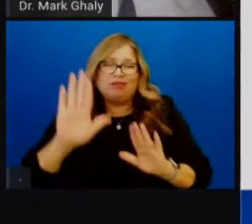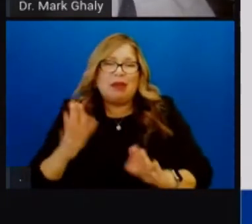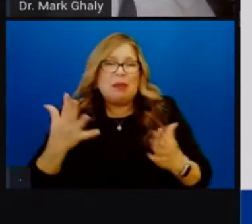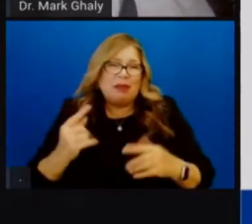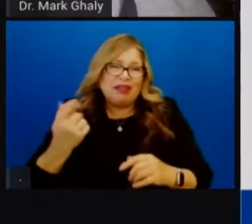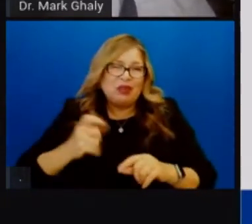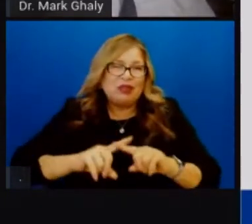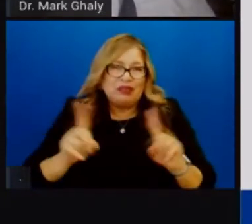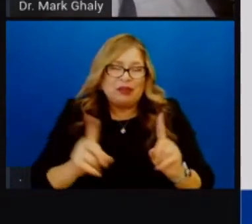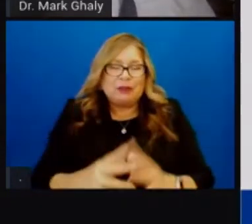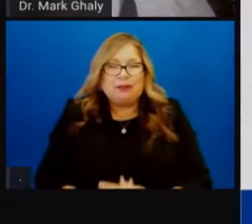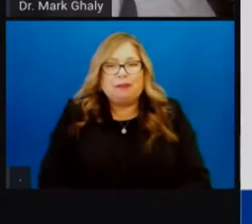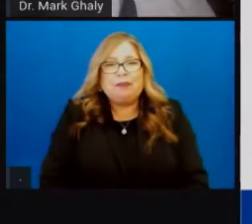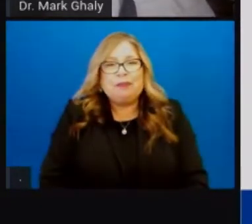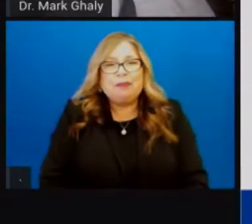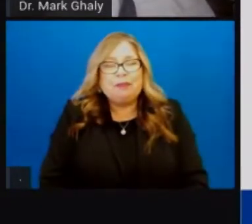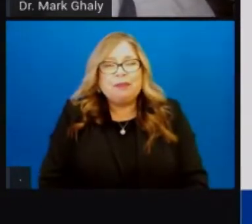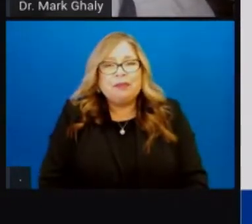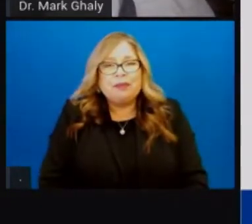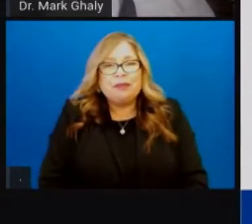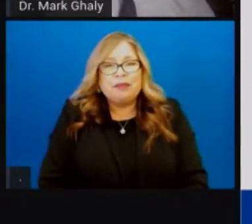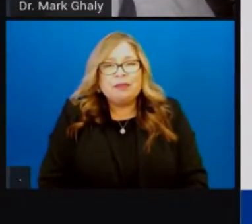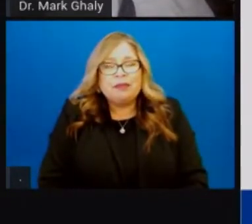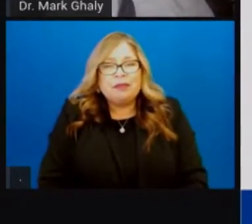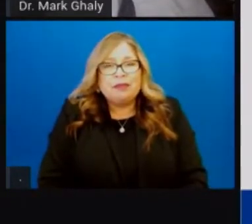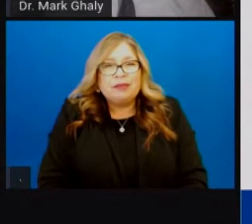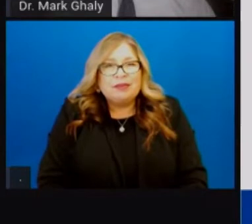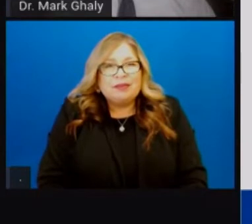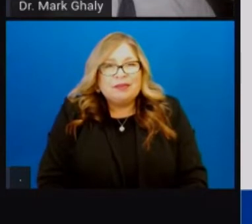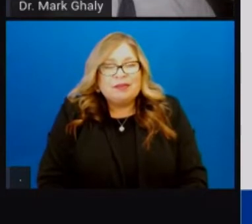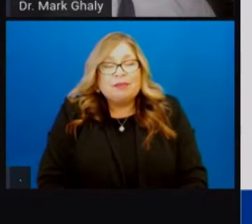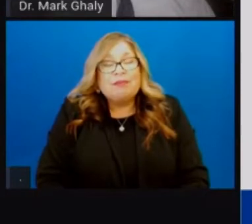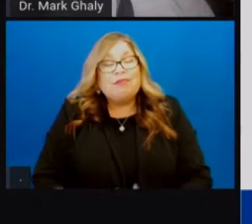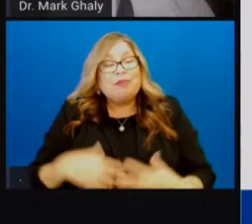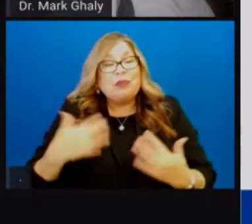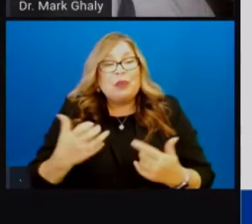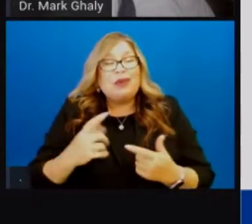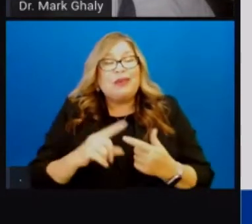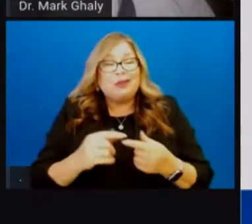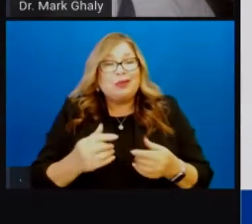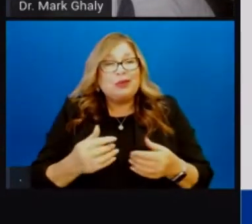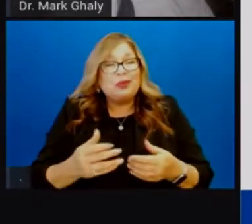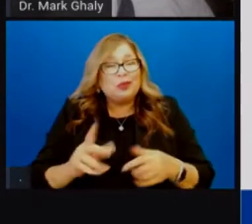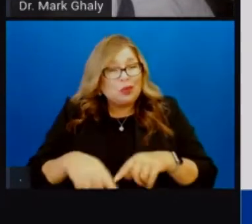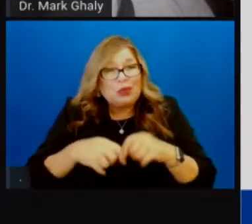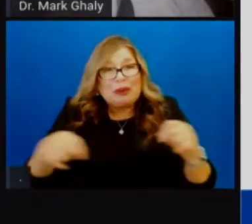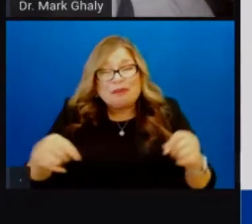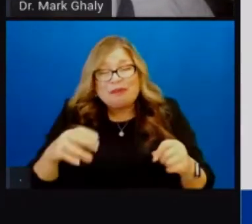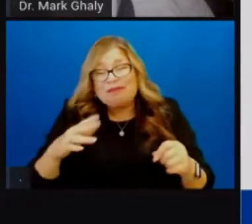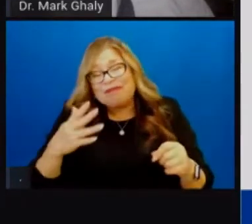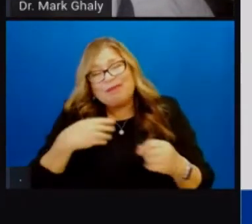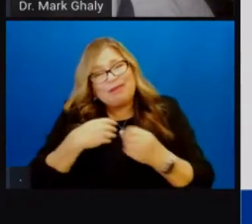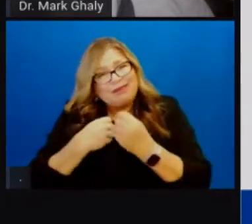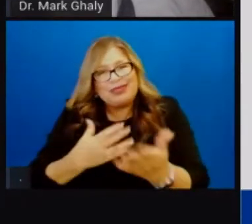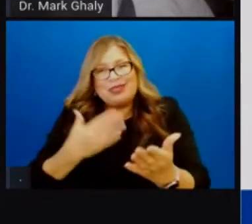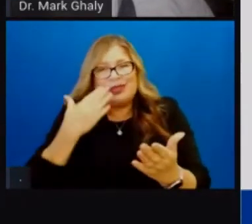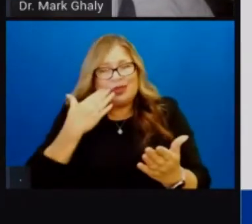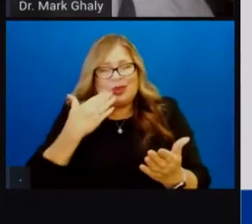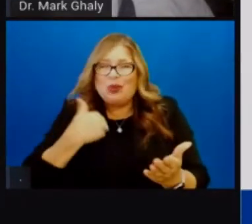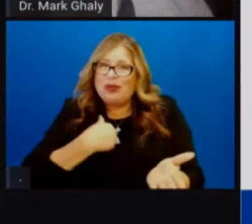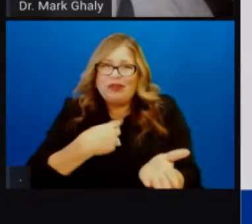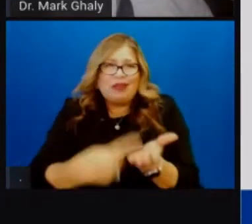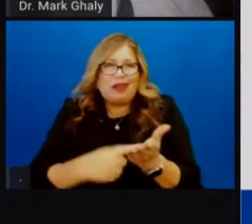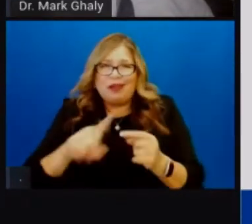So I want to wrap up by saying that we've said this before. We've talked about this at other moments